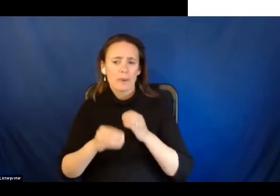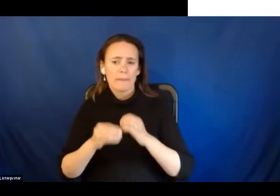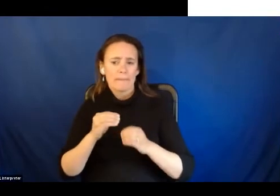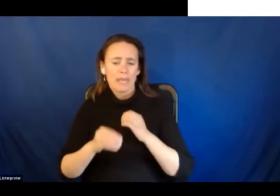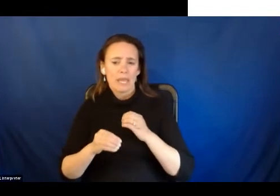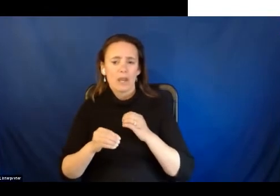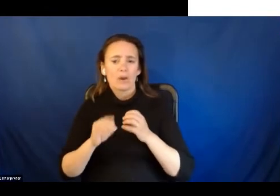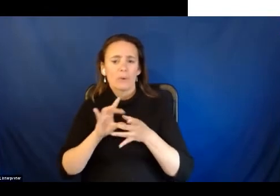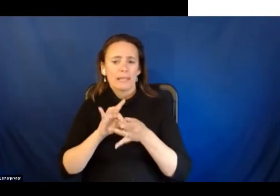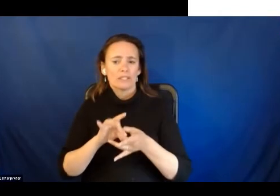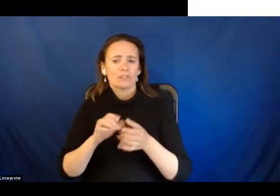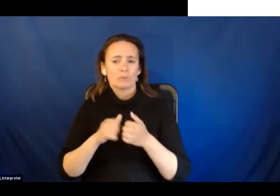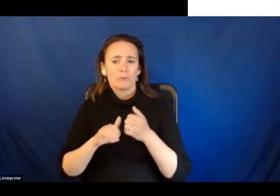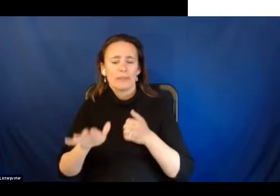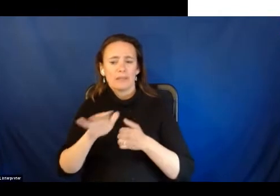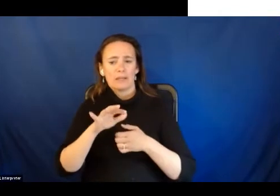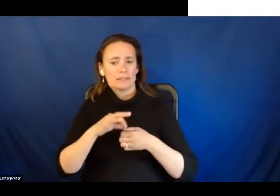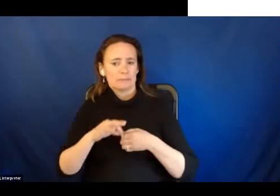their spirituality?